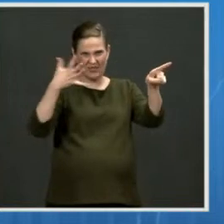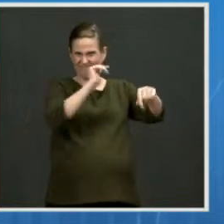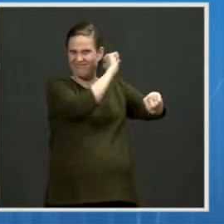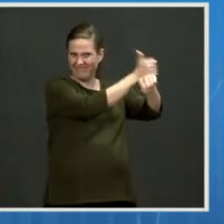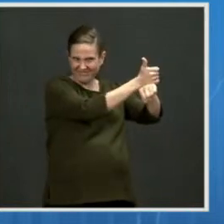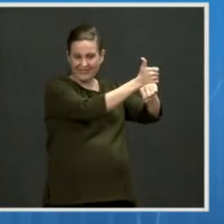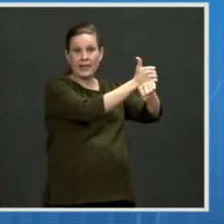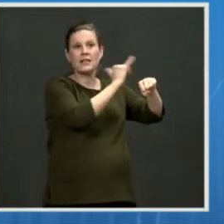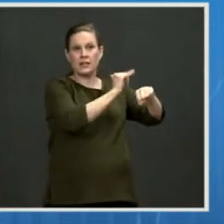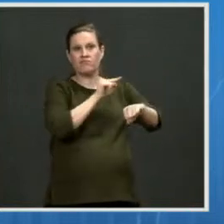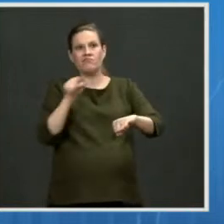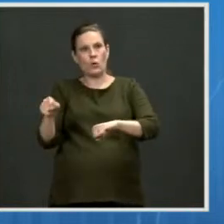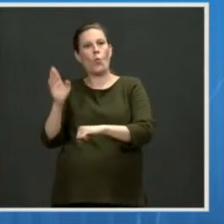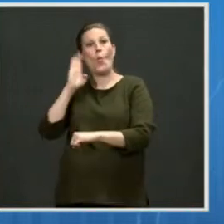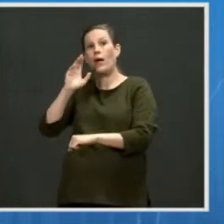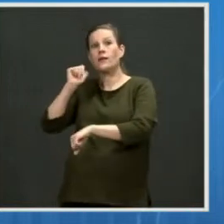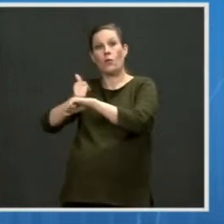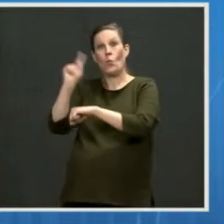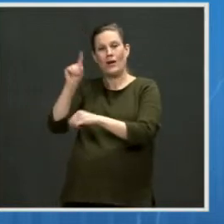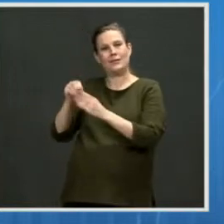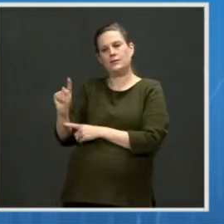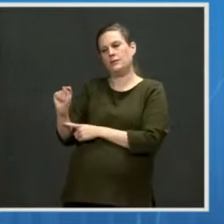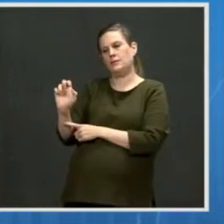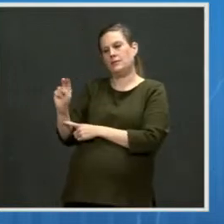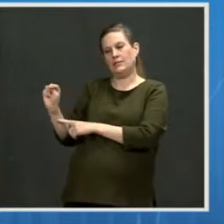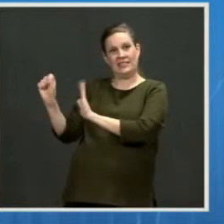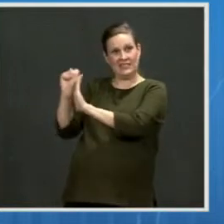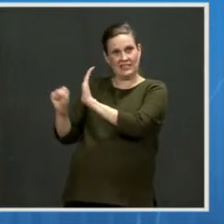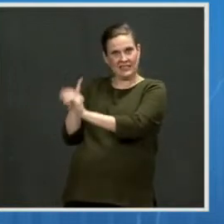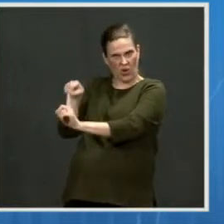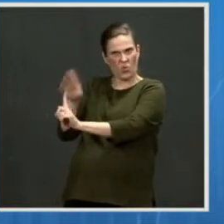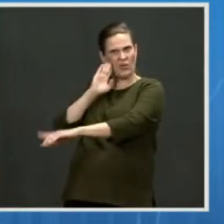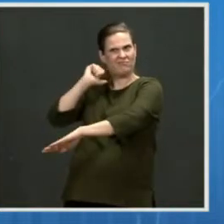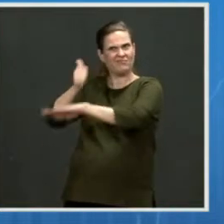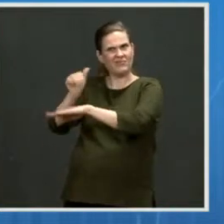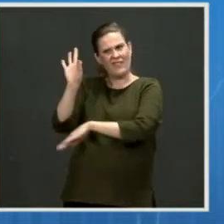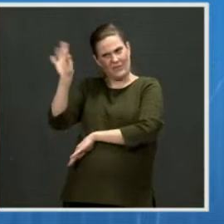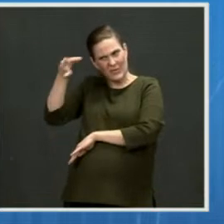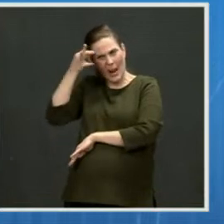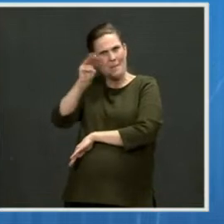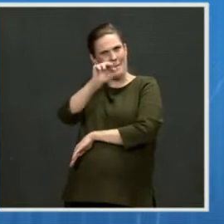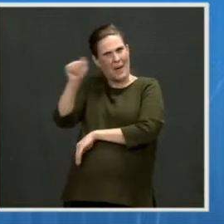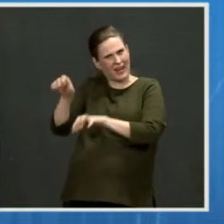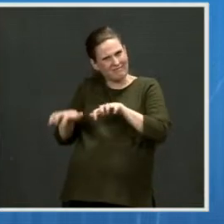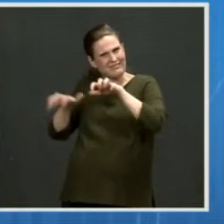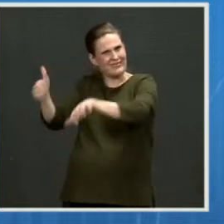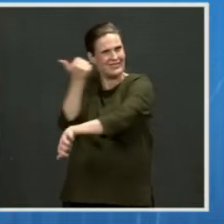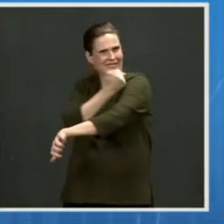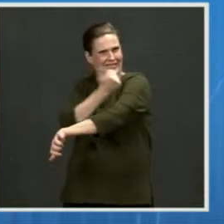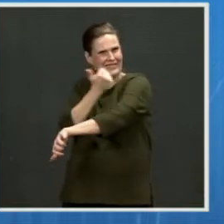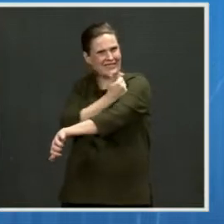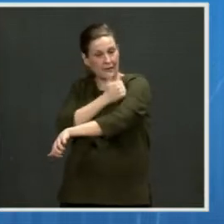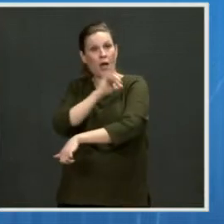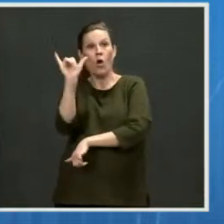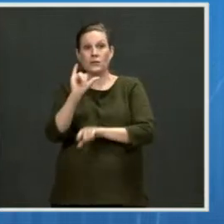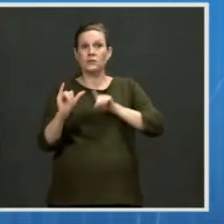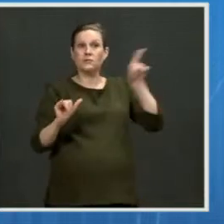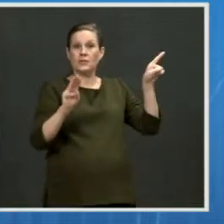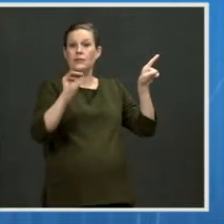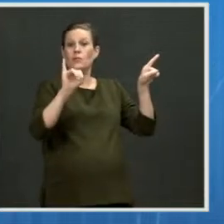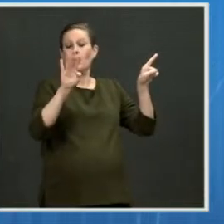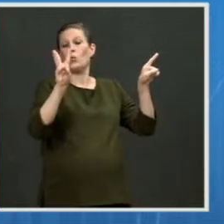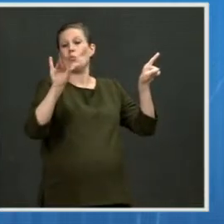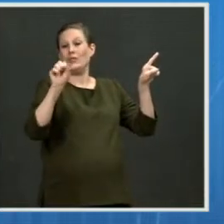Pipkin Building at Liberty Bowl Memorial Stadium. The second is in Milwaukee, Wisconsin, at the Wisconsin Center, and the third is in